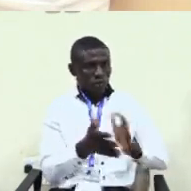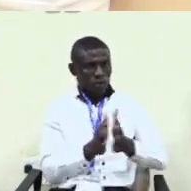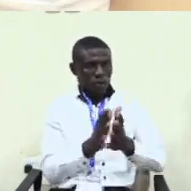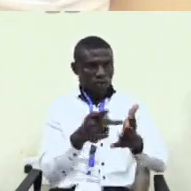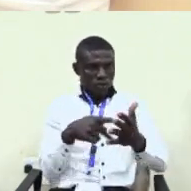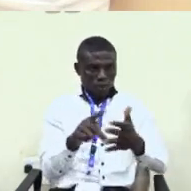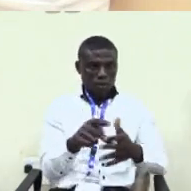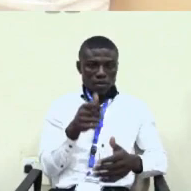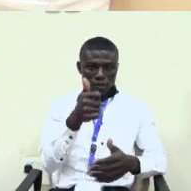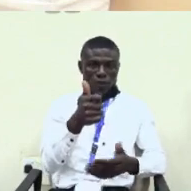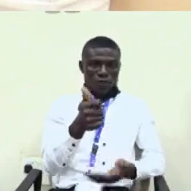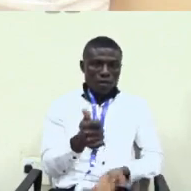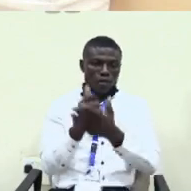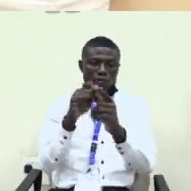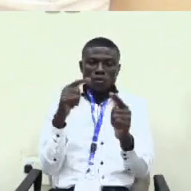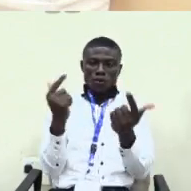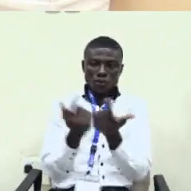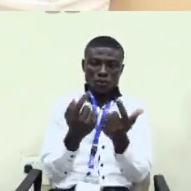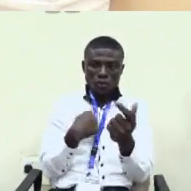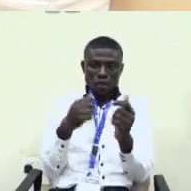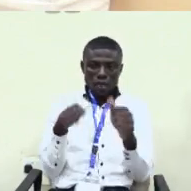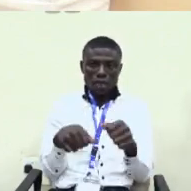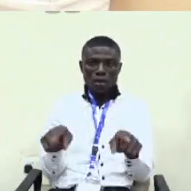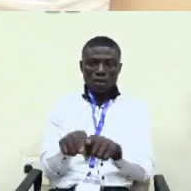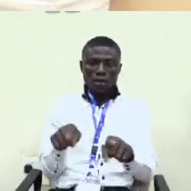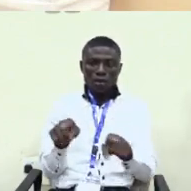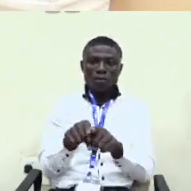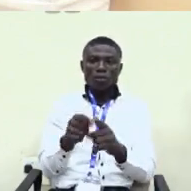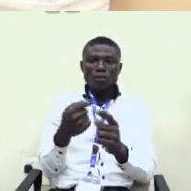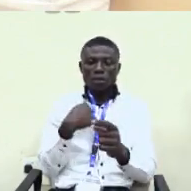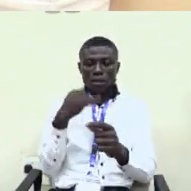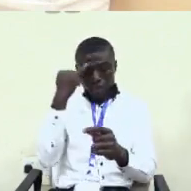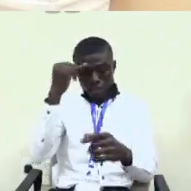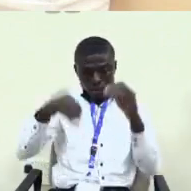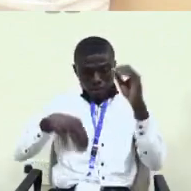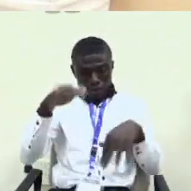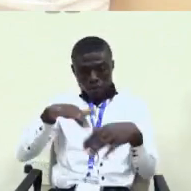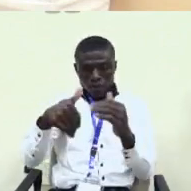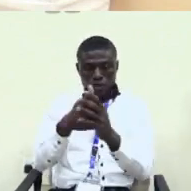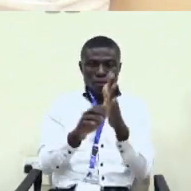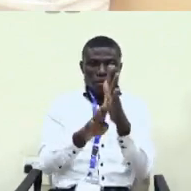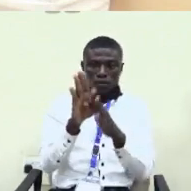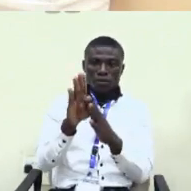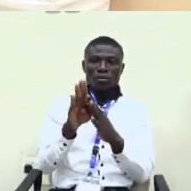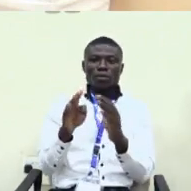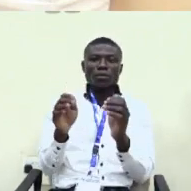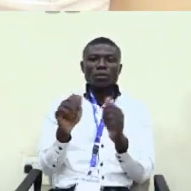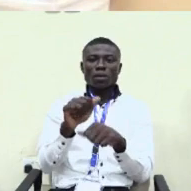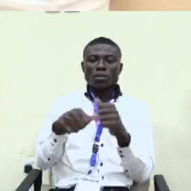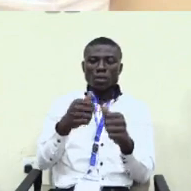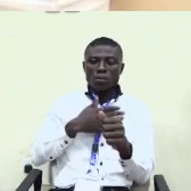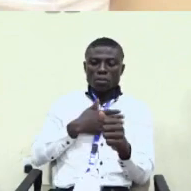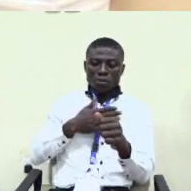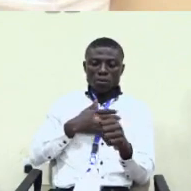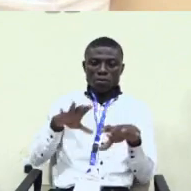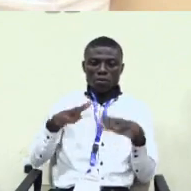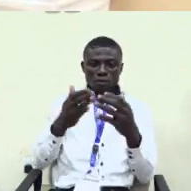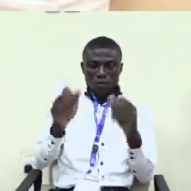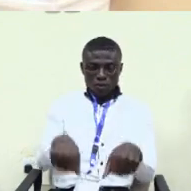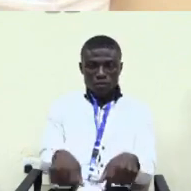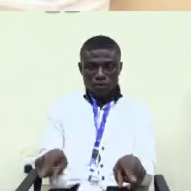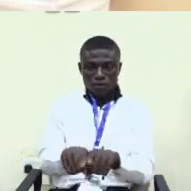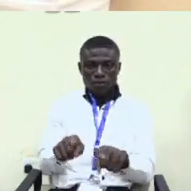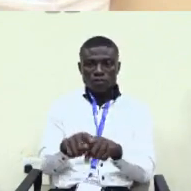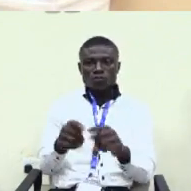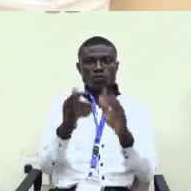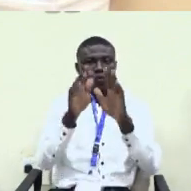a self-help group so I can also contribute to the development of my community. And so it